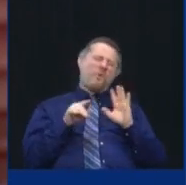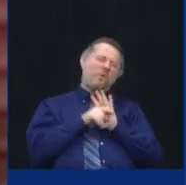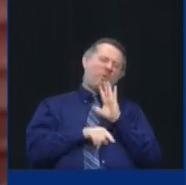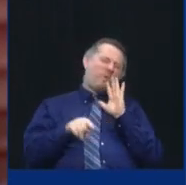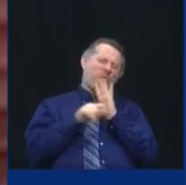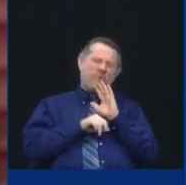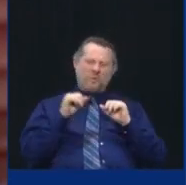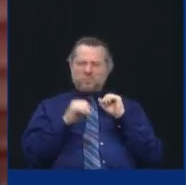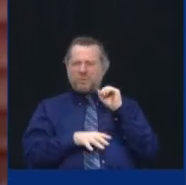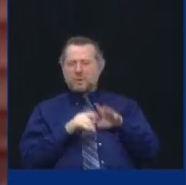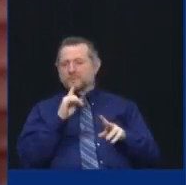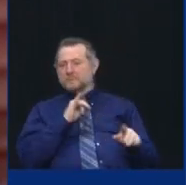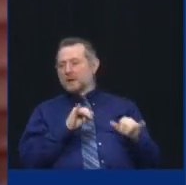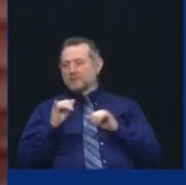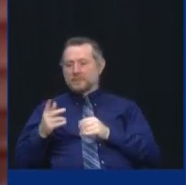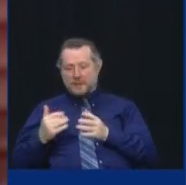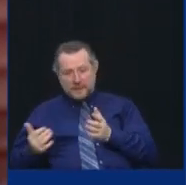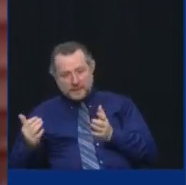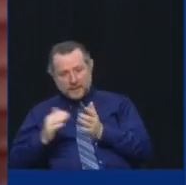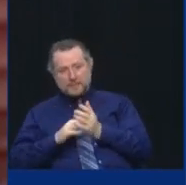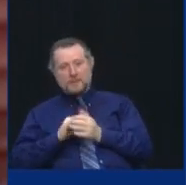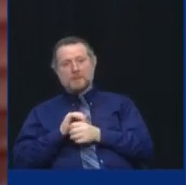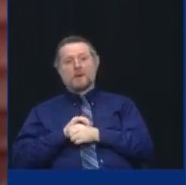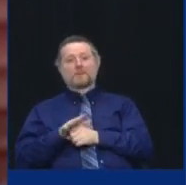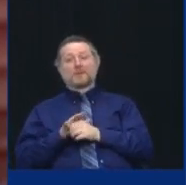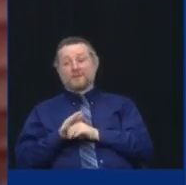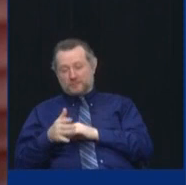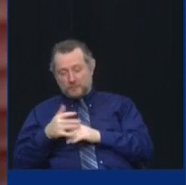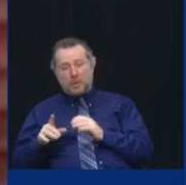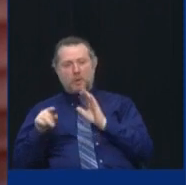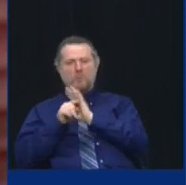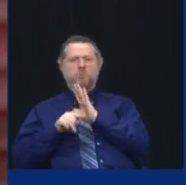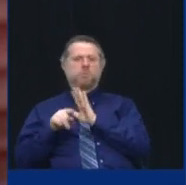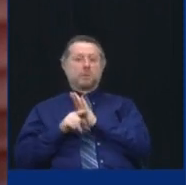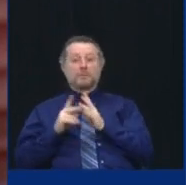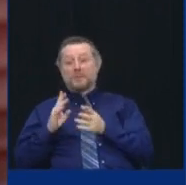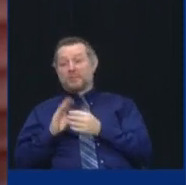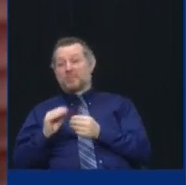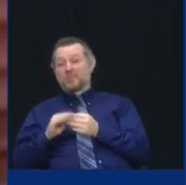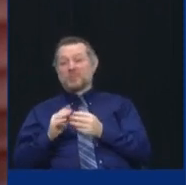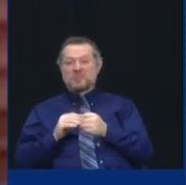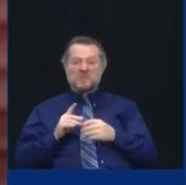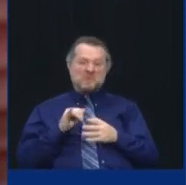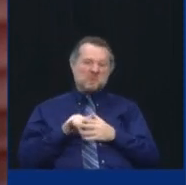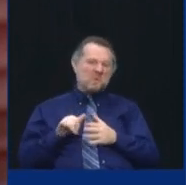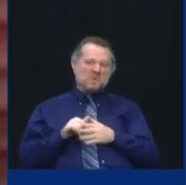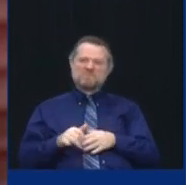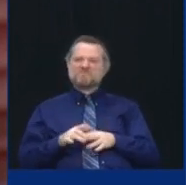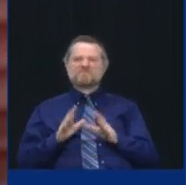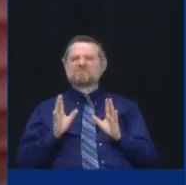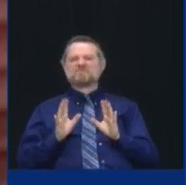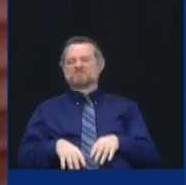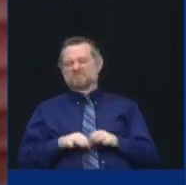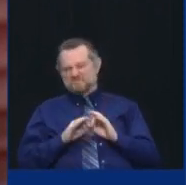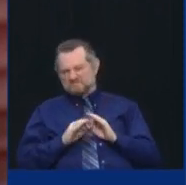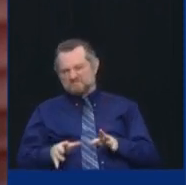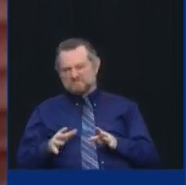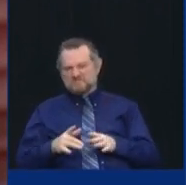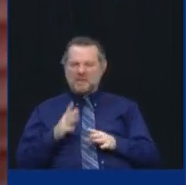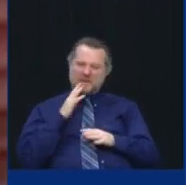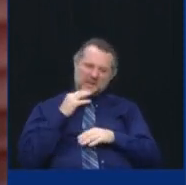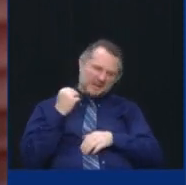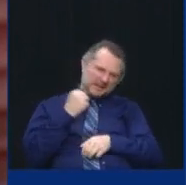You have a lot of doubters who say, you know what, New York, it's not worth it. The